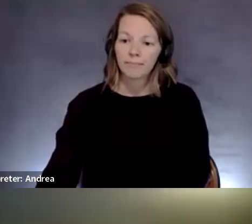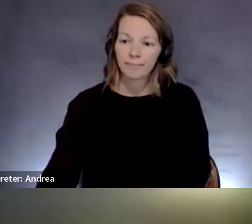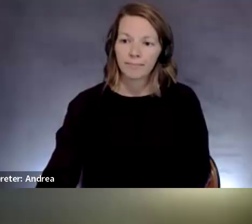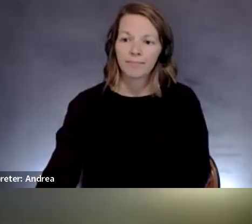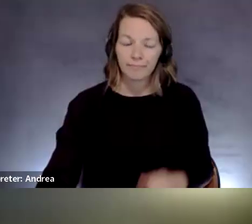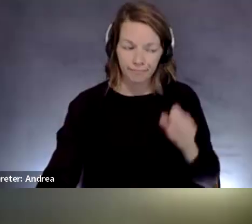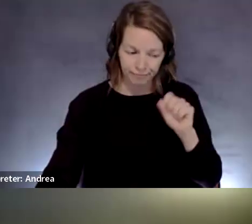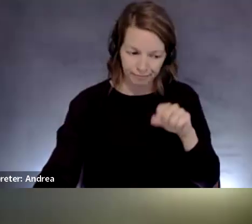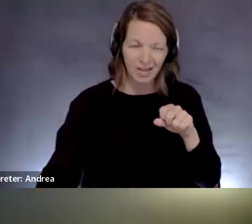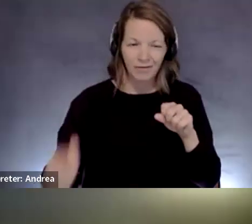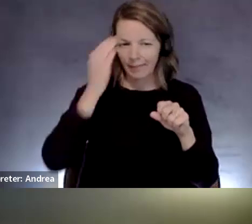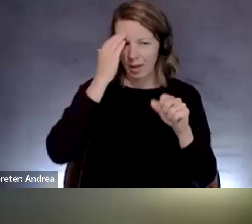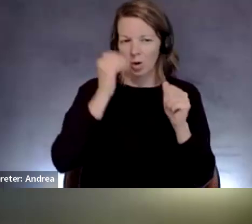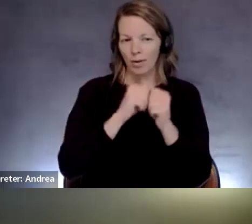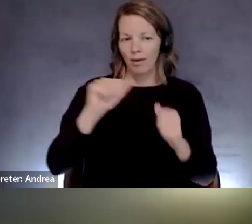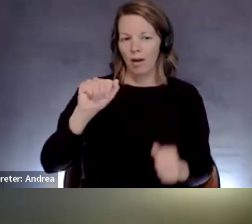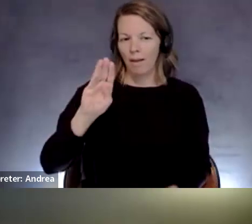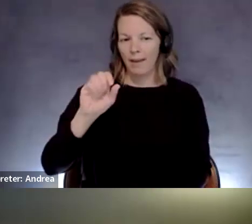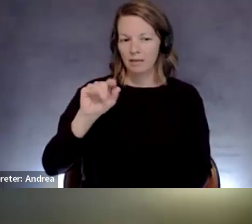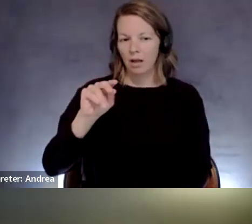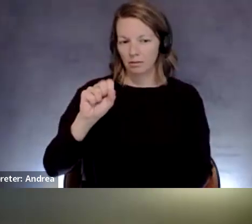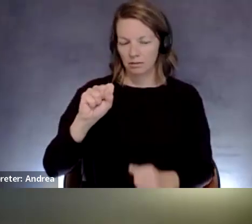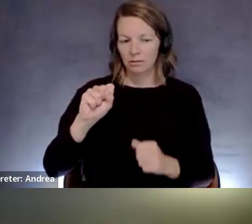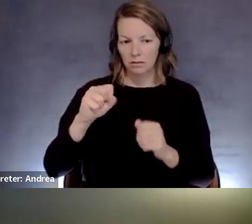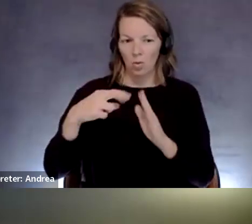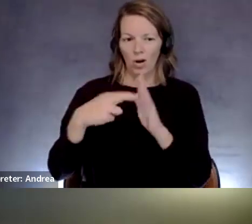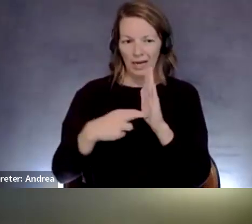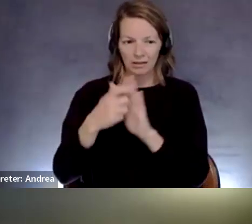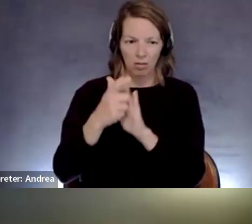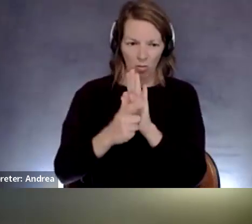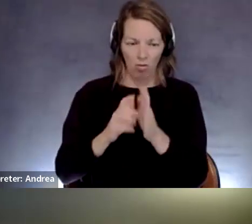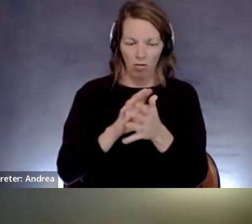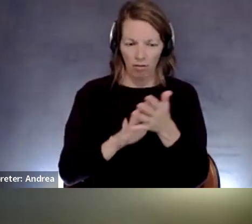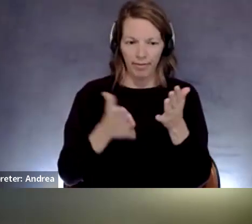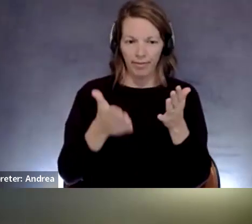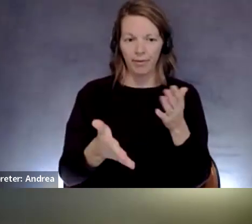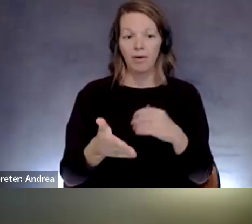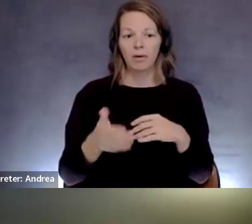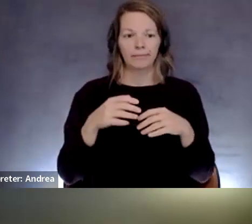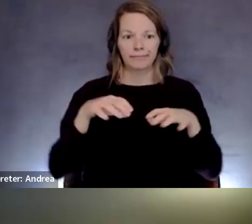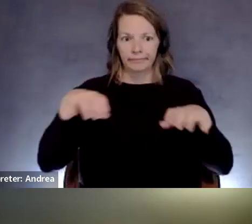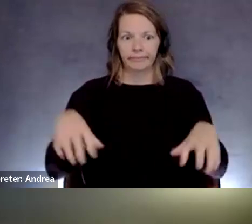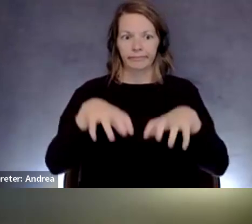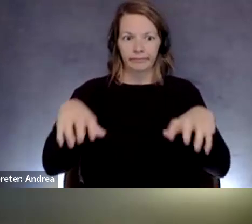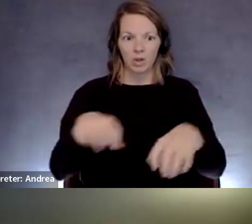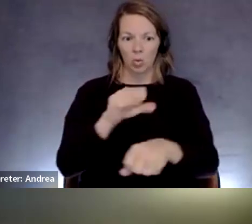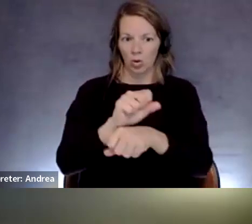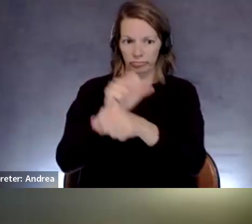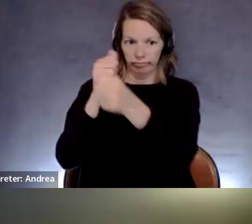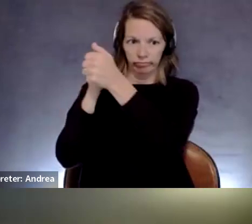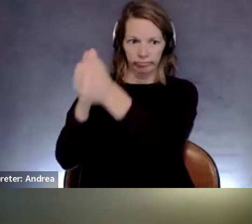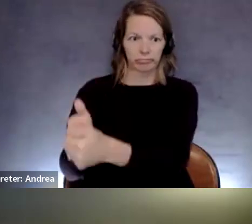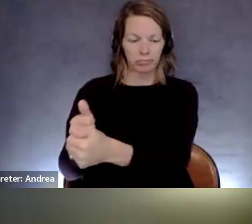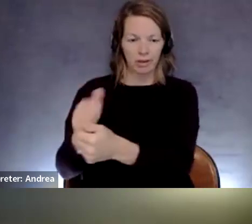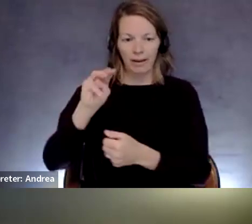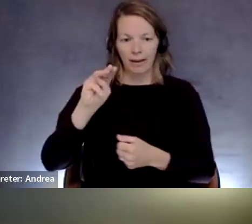familiar with the asbestos ordinance. We are performing all this work, you know, in accordance with